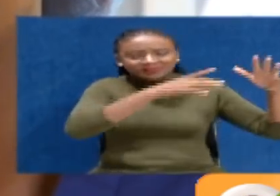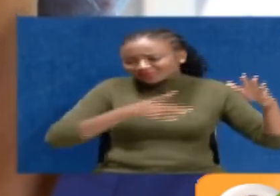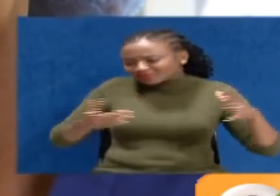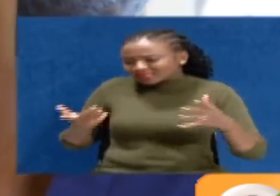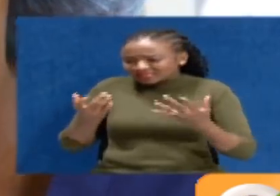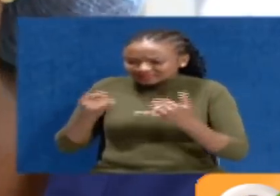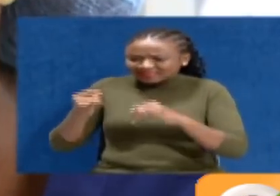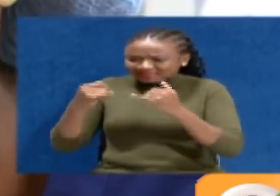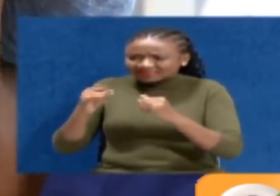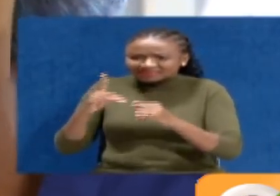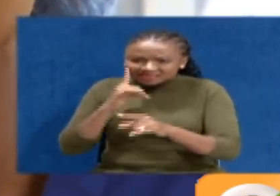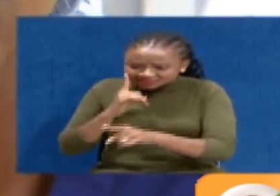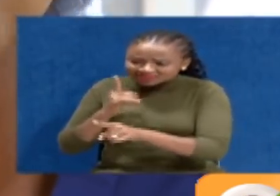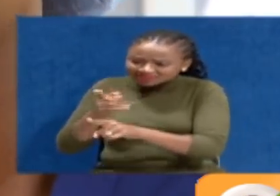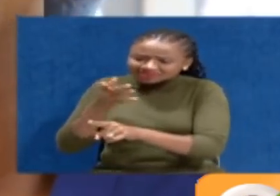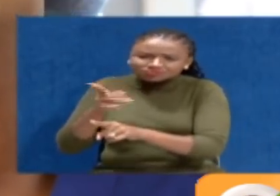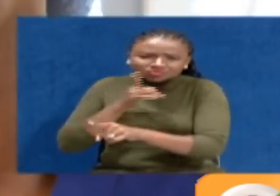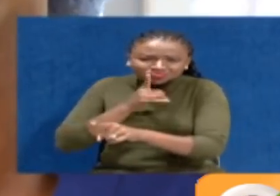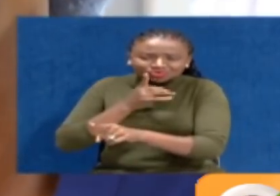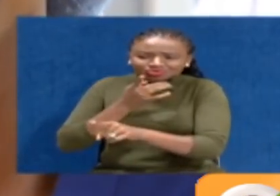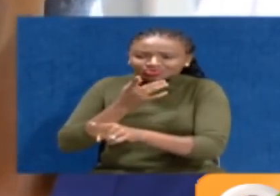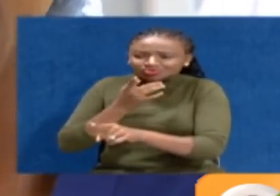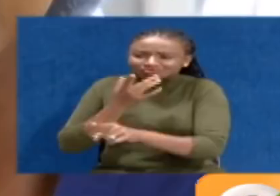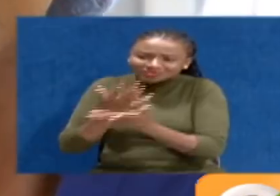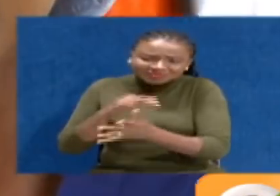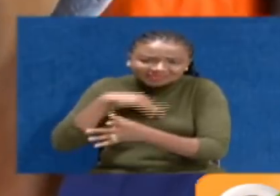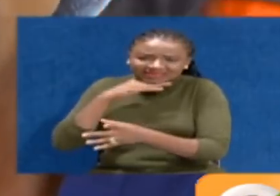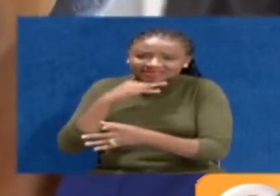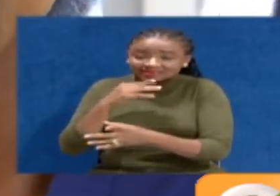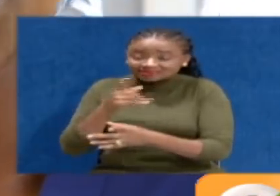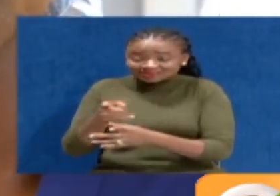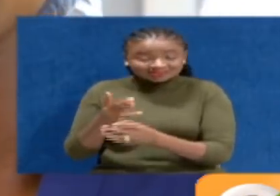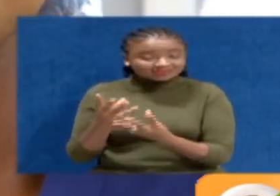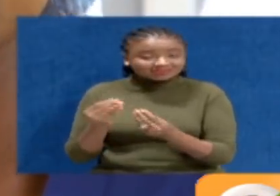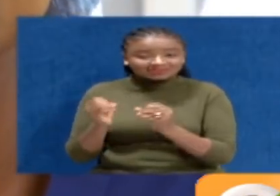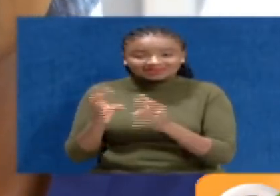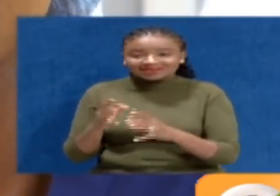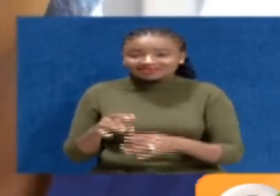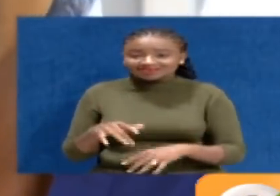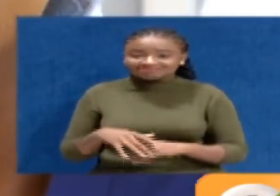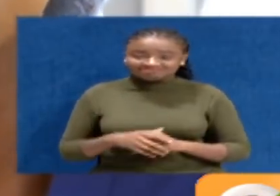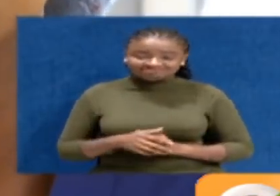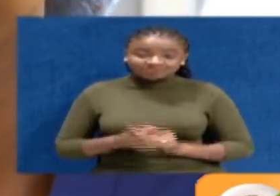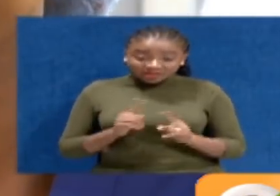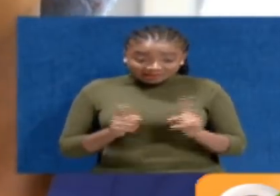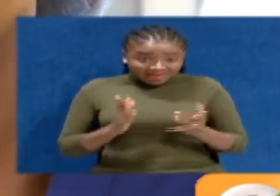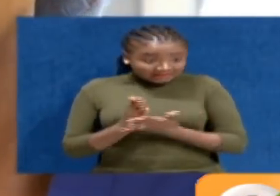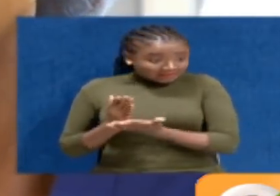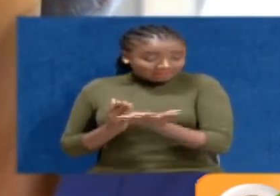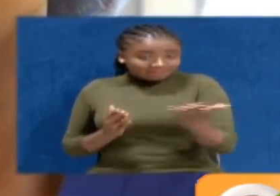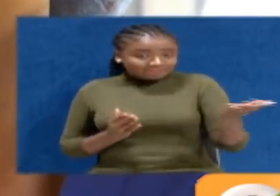as a clinician and you are seeing this patient today, tomorrow not be there. It has been the worst experience to us. But there are